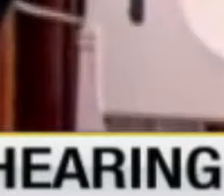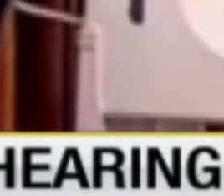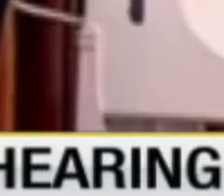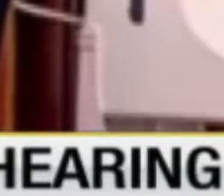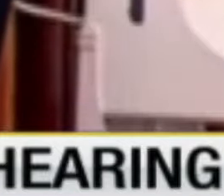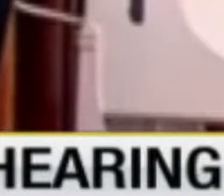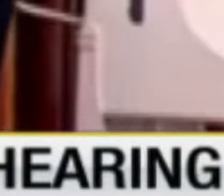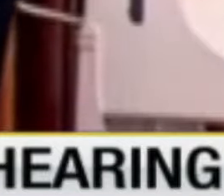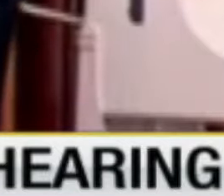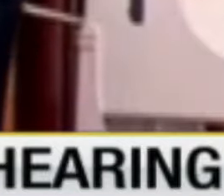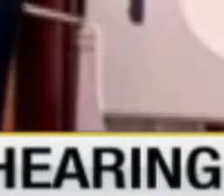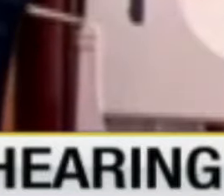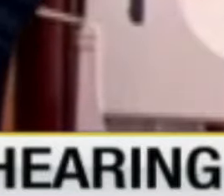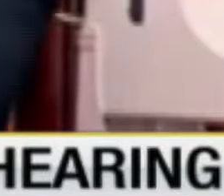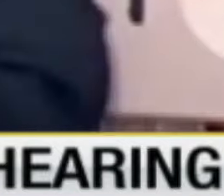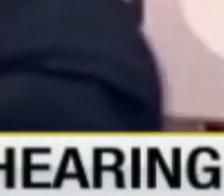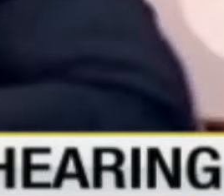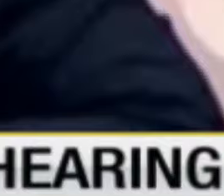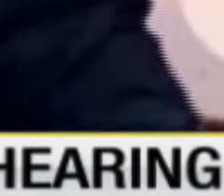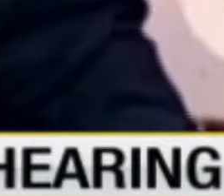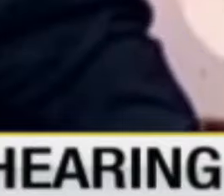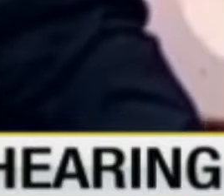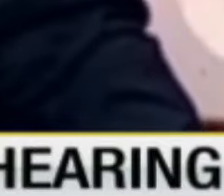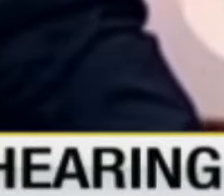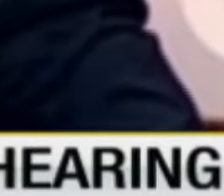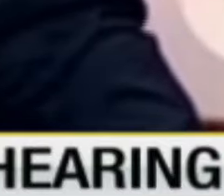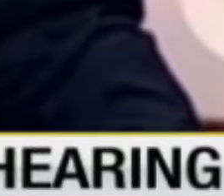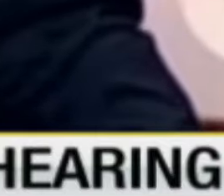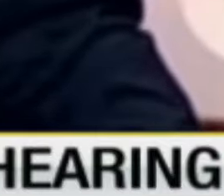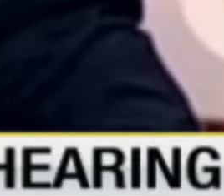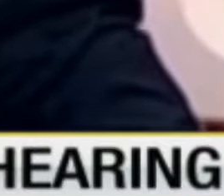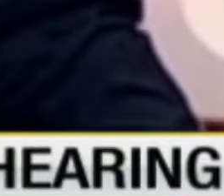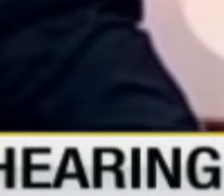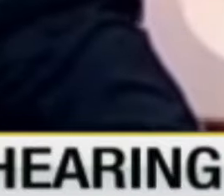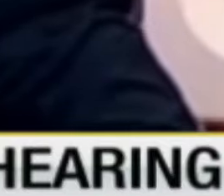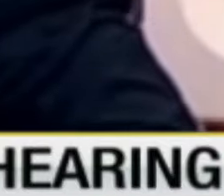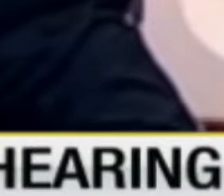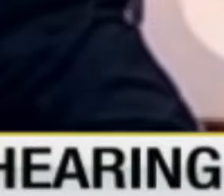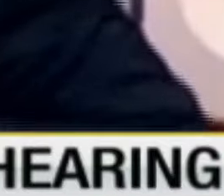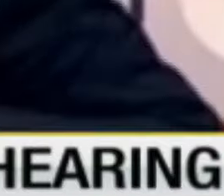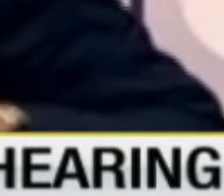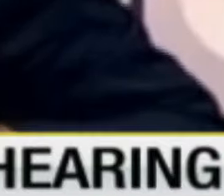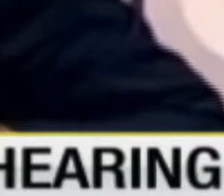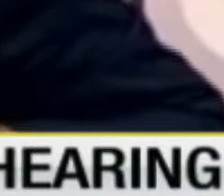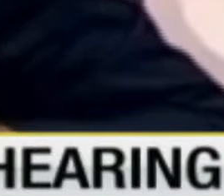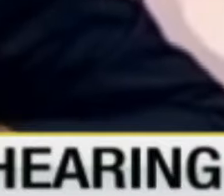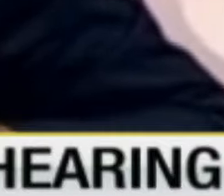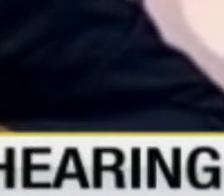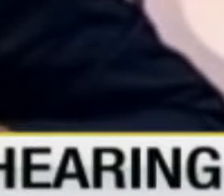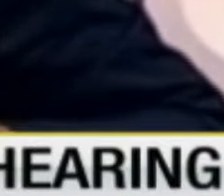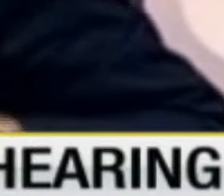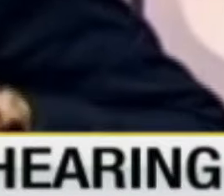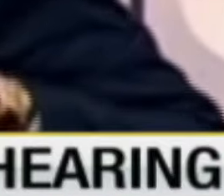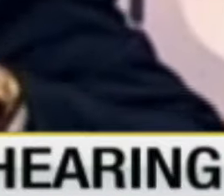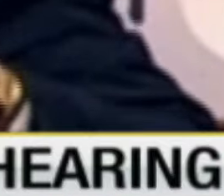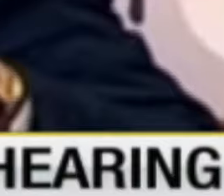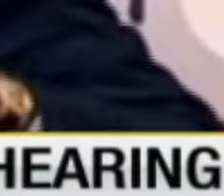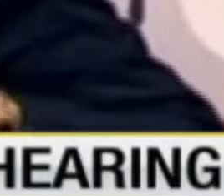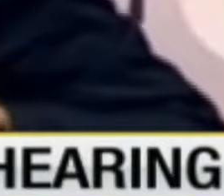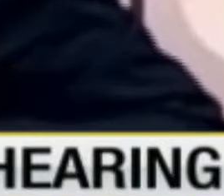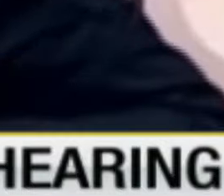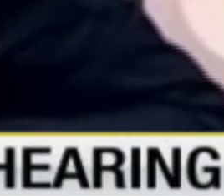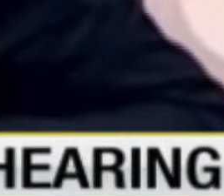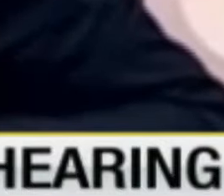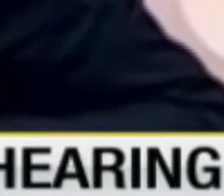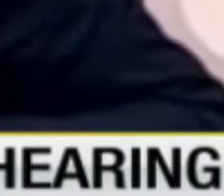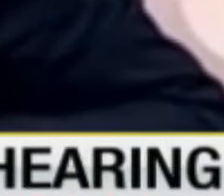Of course, there is, and I'm not belittling what my learned senior said, that money has been lost, but there's a lot of